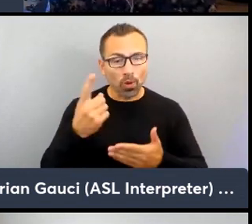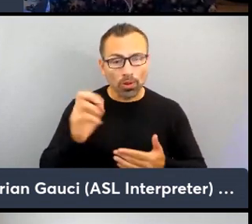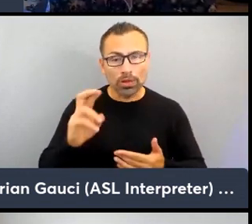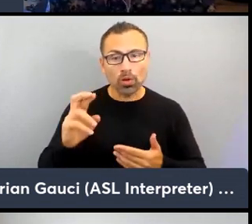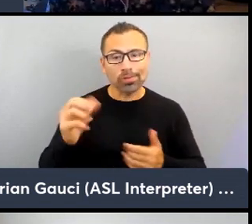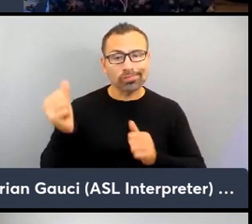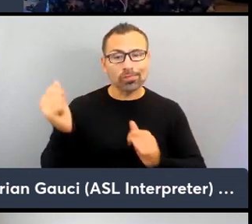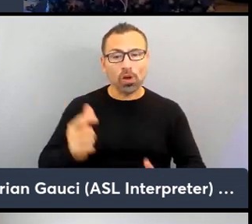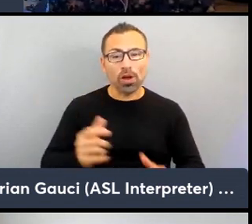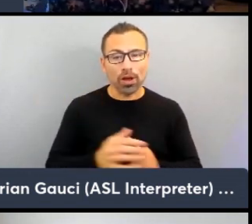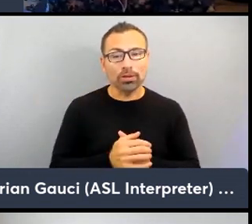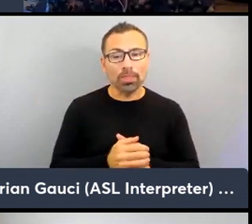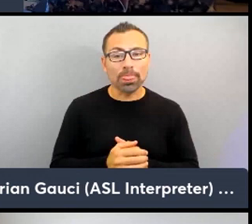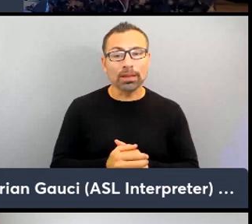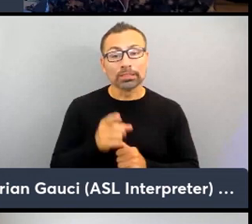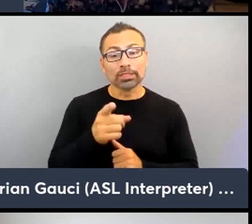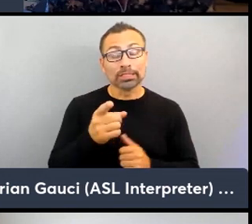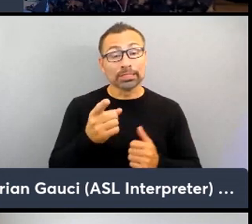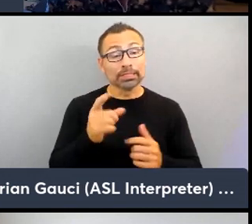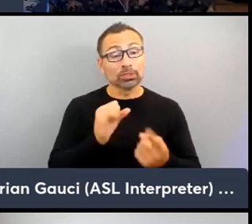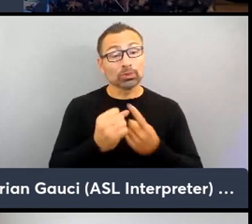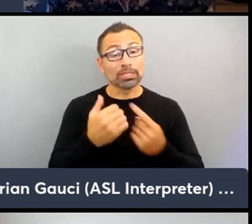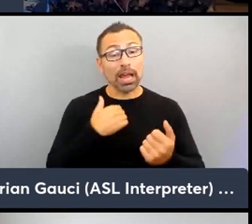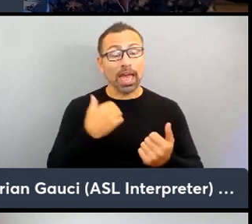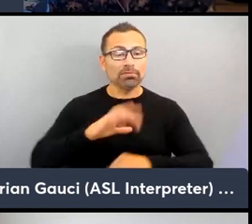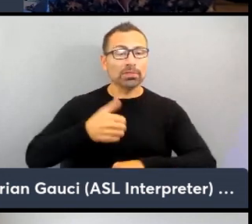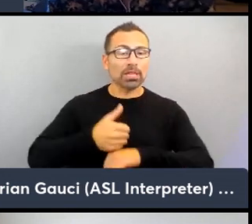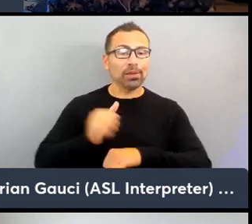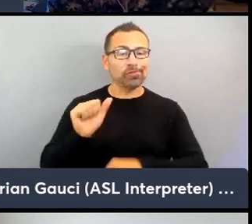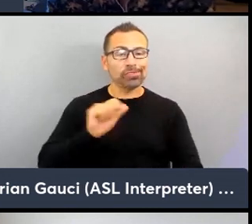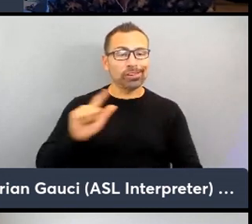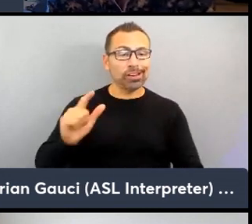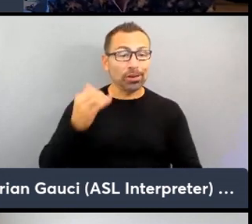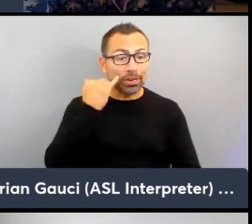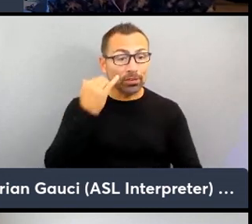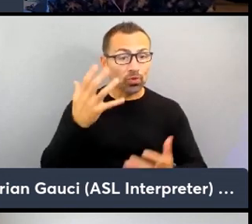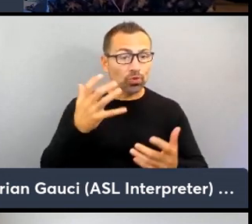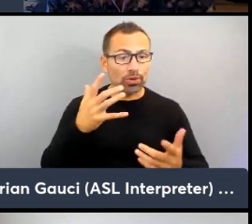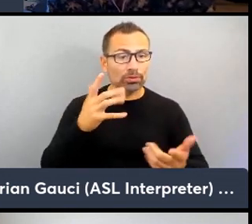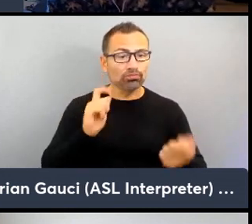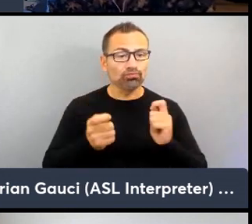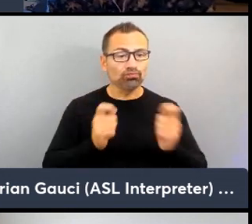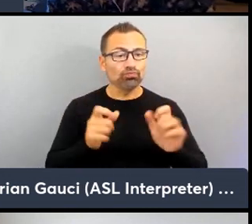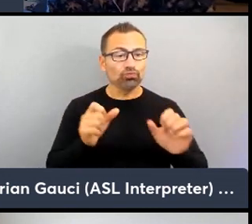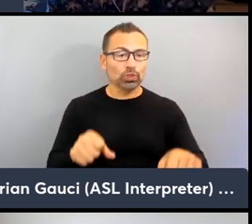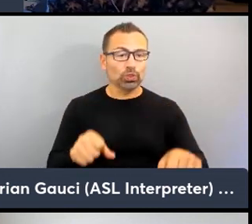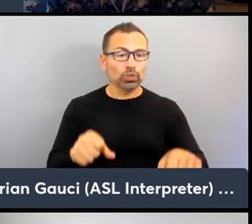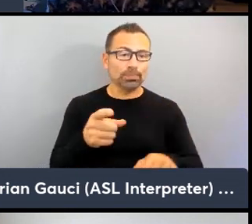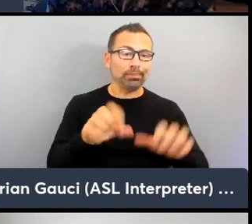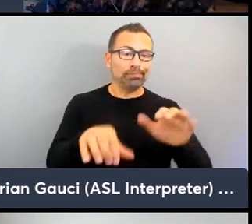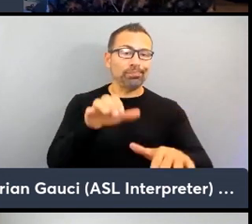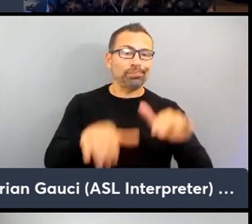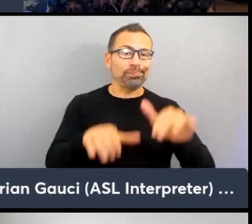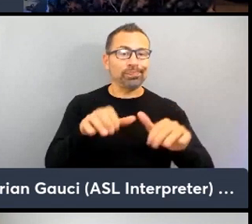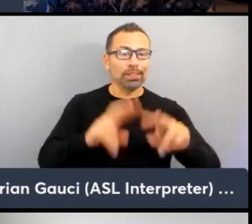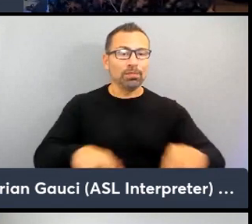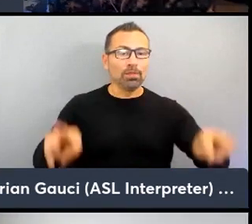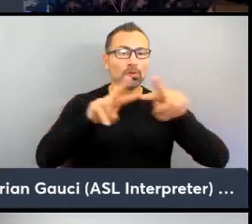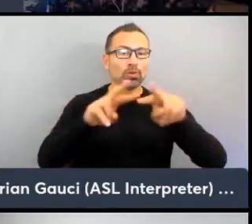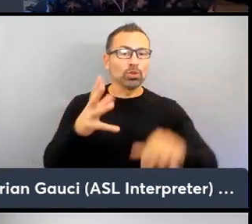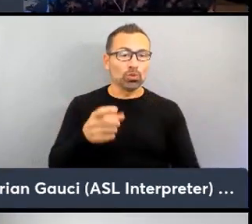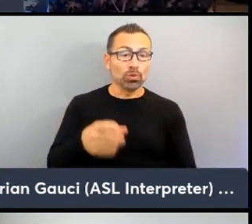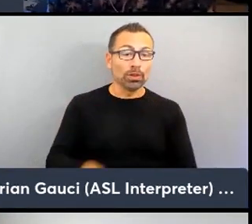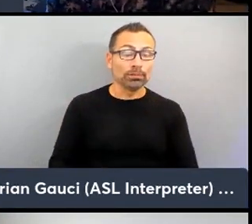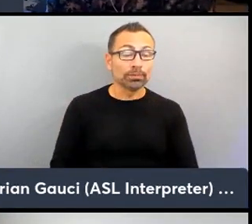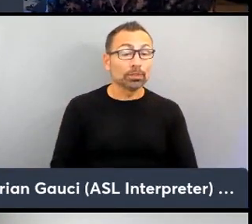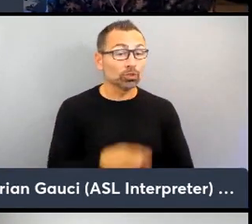on with all. But if you want to configure another type of events, you just have to enter a different value. Okay, so you can kind of change the verbosity